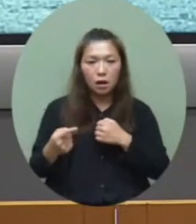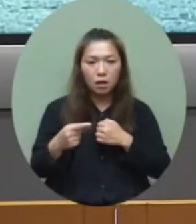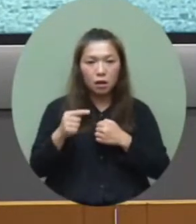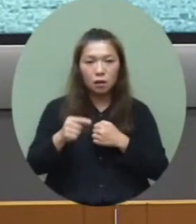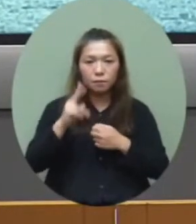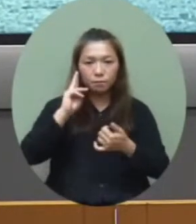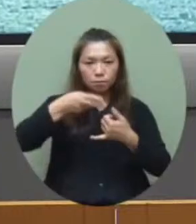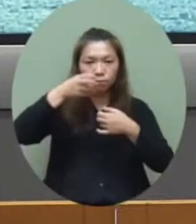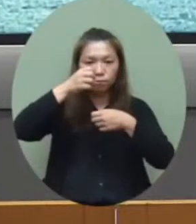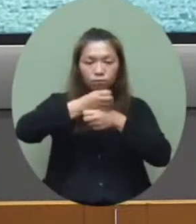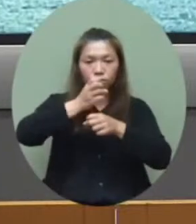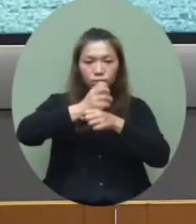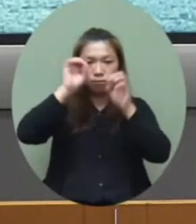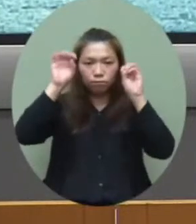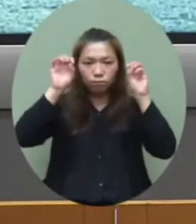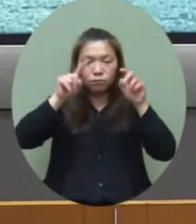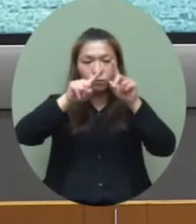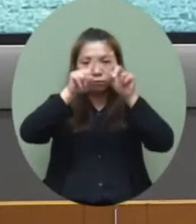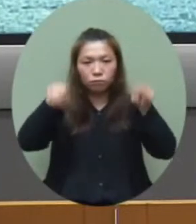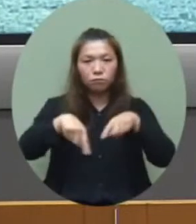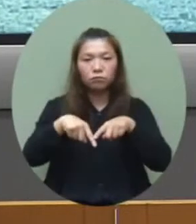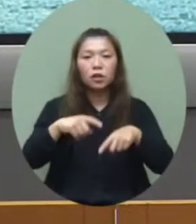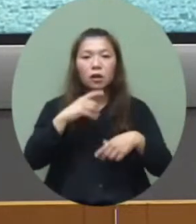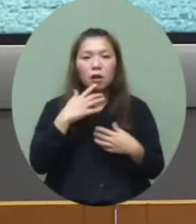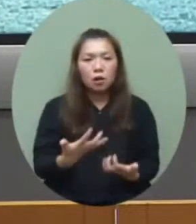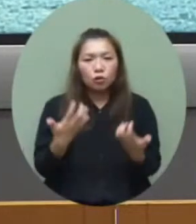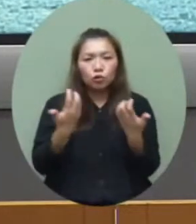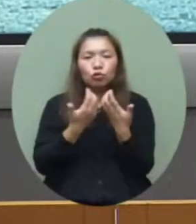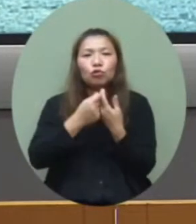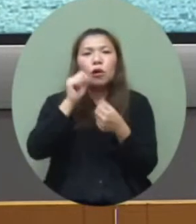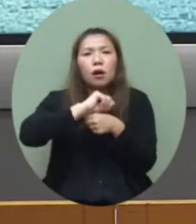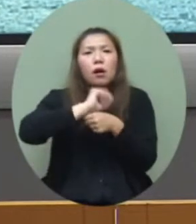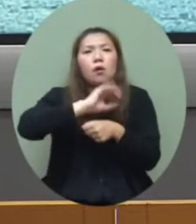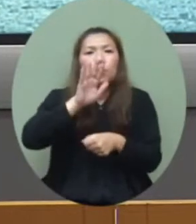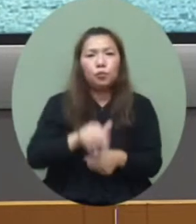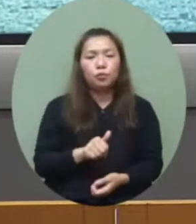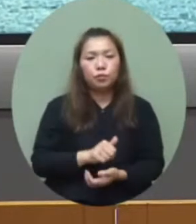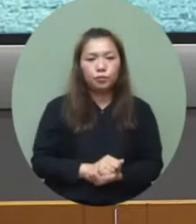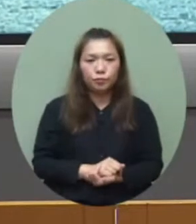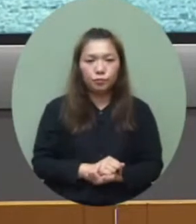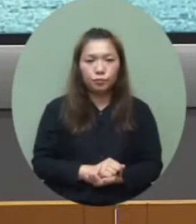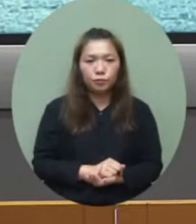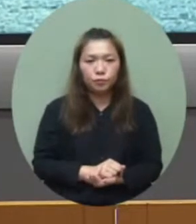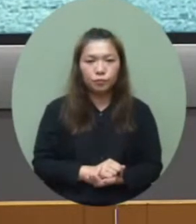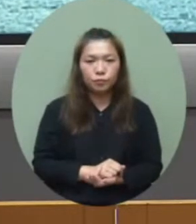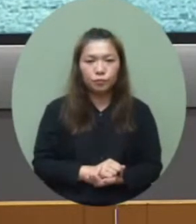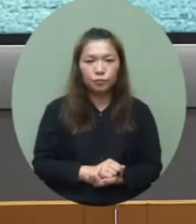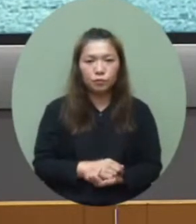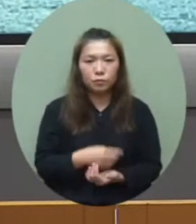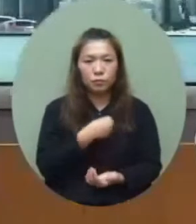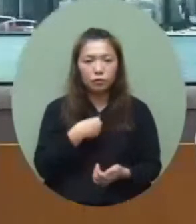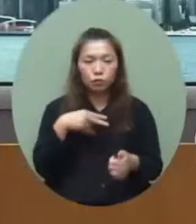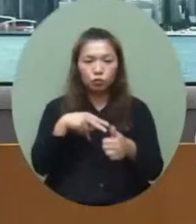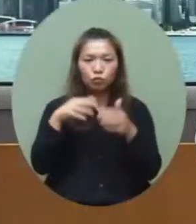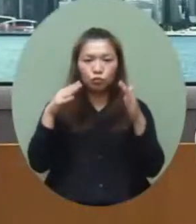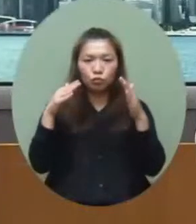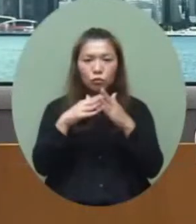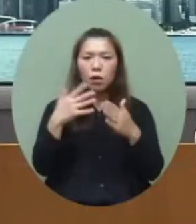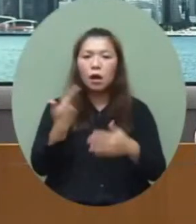before. This could help in curbing transmission. As for compulsory testing, I understand that there would